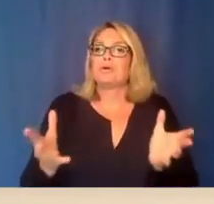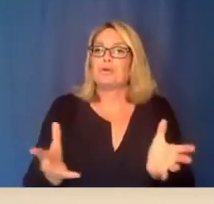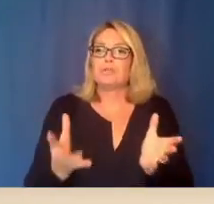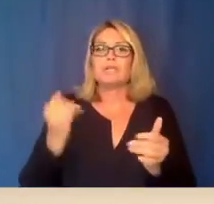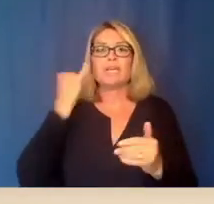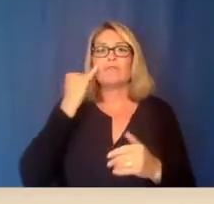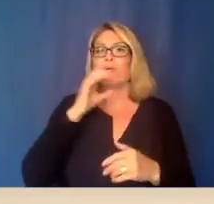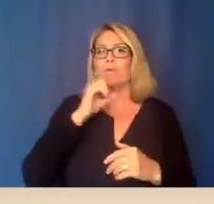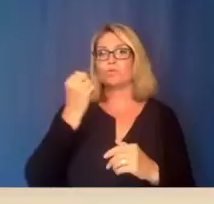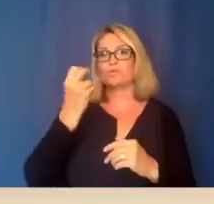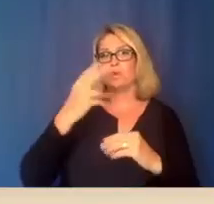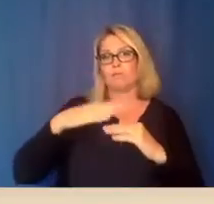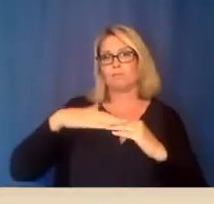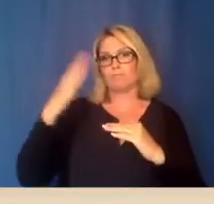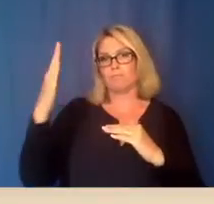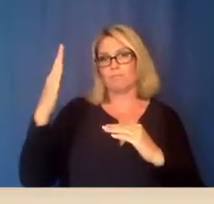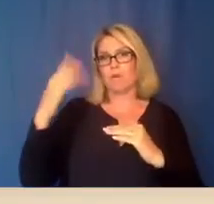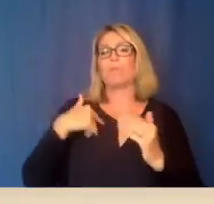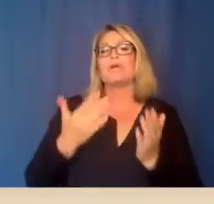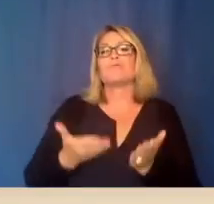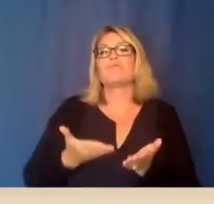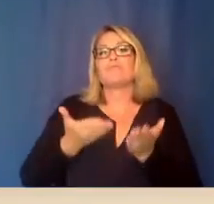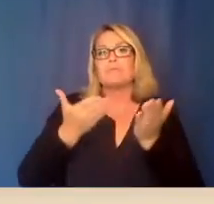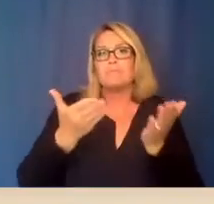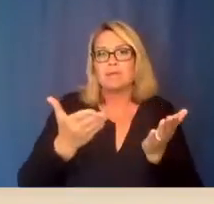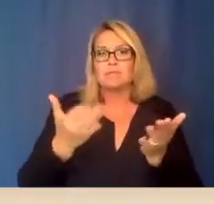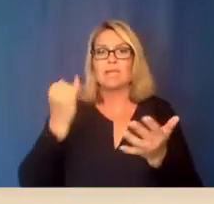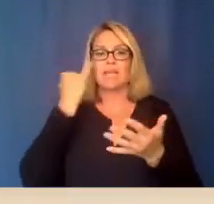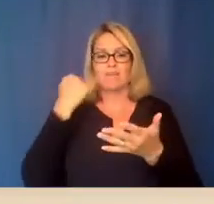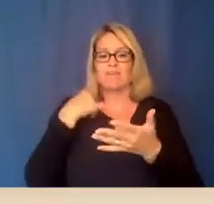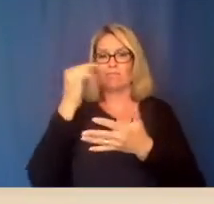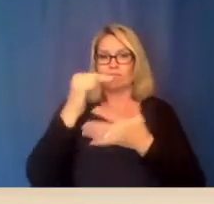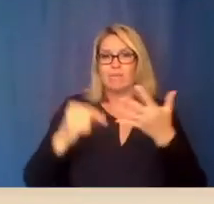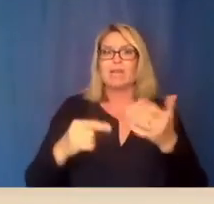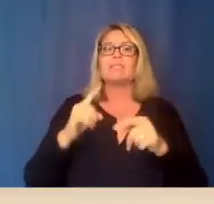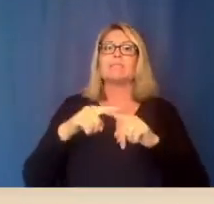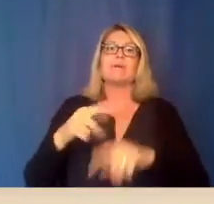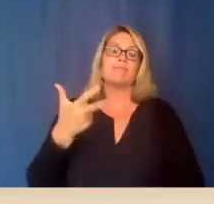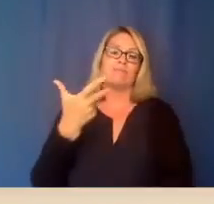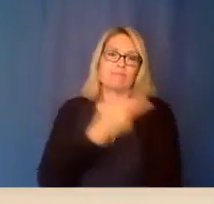and older based on a number of factors, on vaccine status,